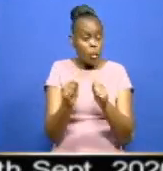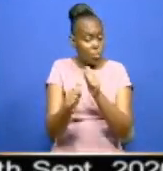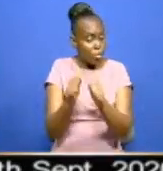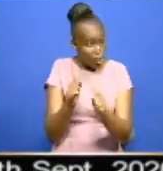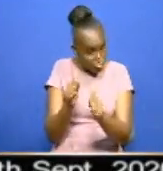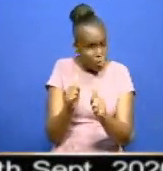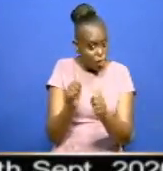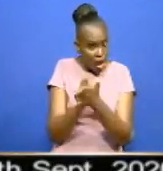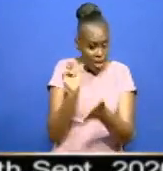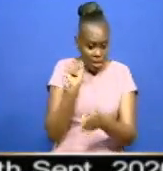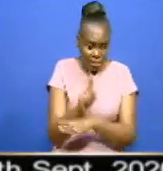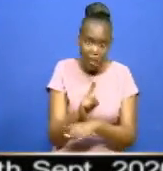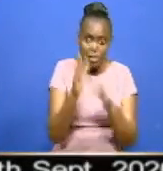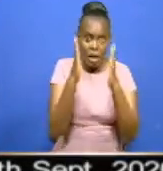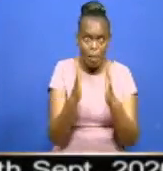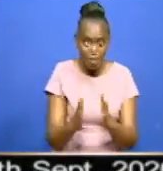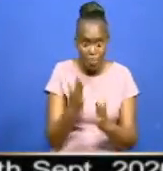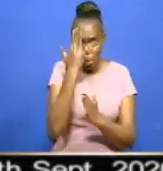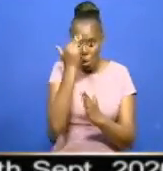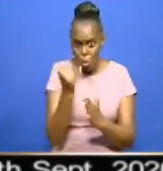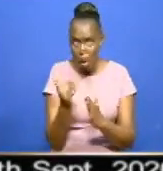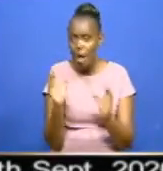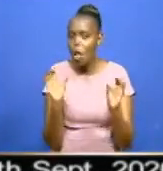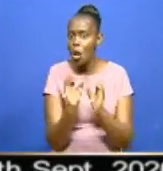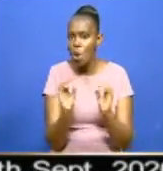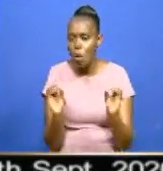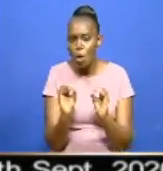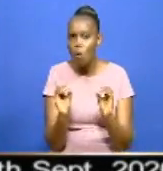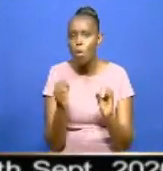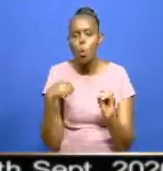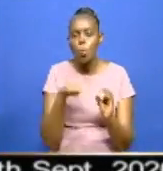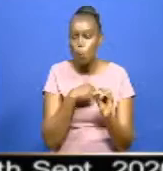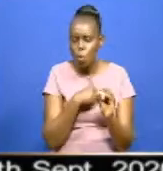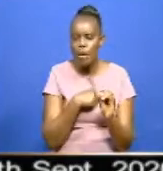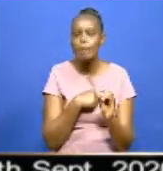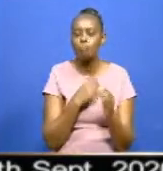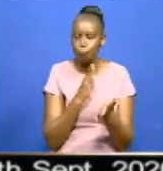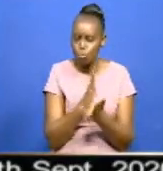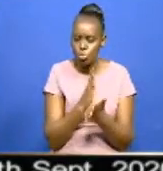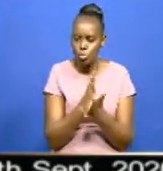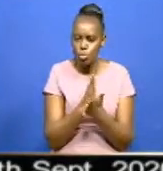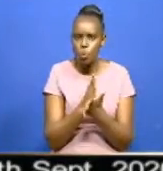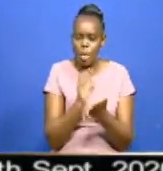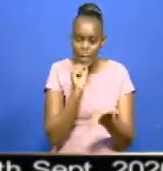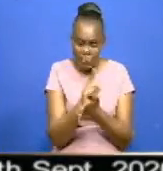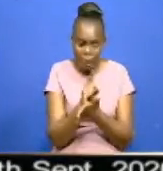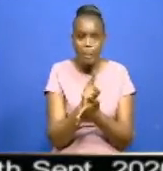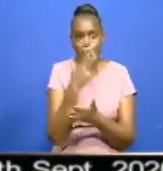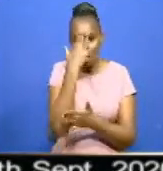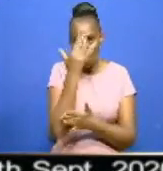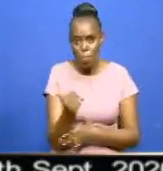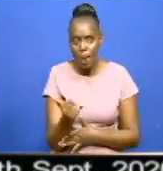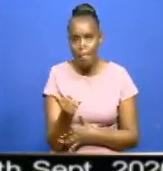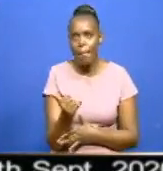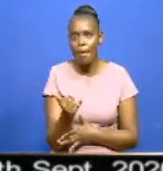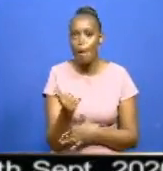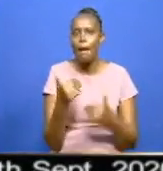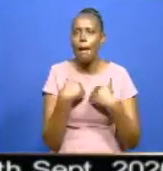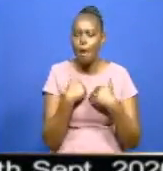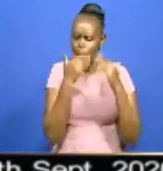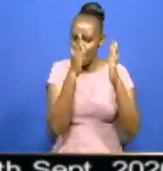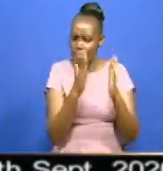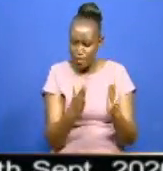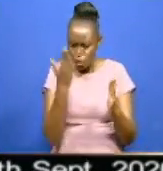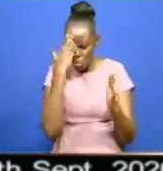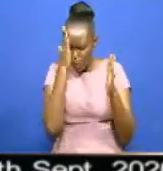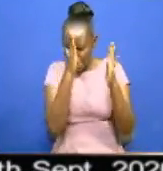and reject because of not we are rejecting because of we hate the person or we know